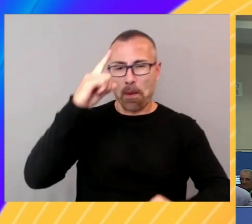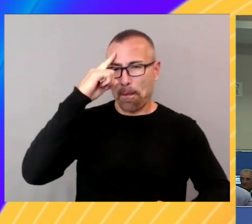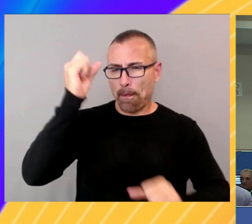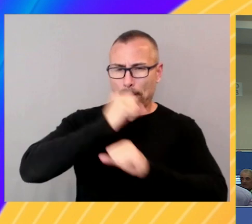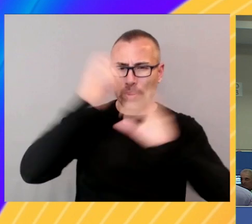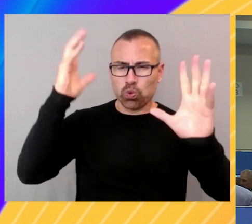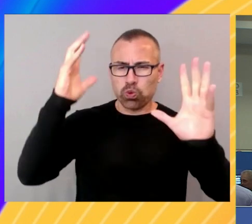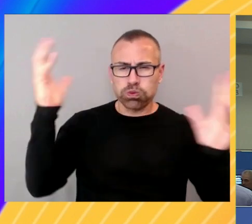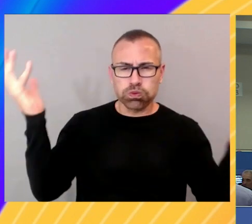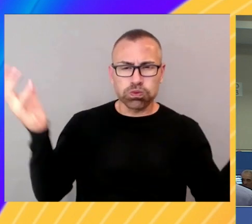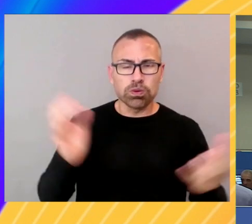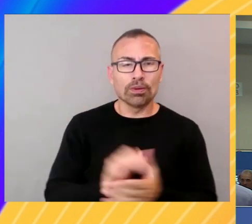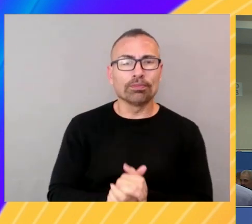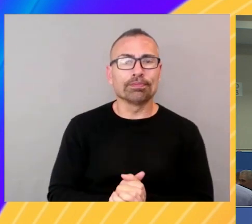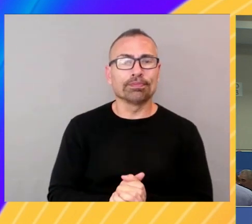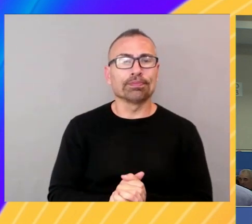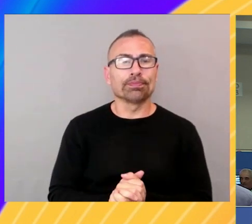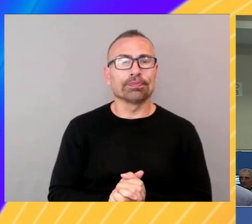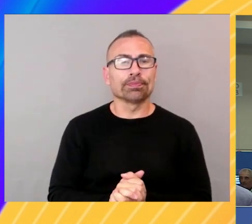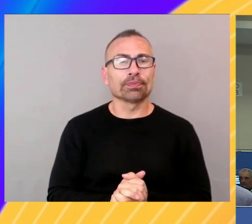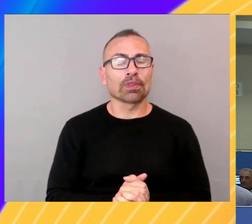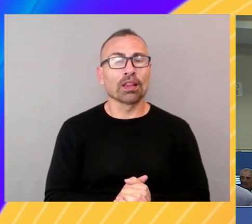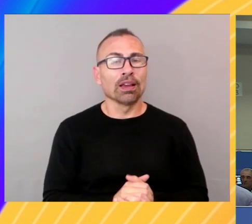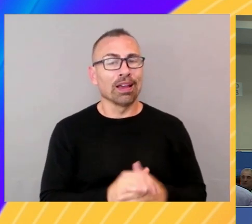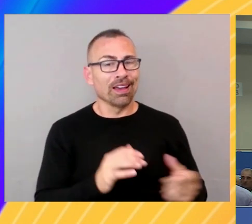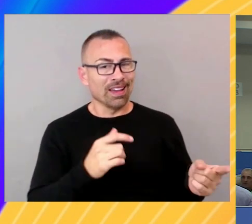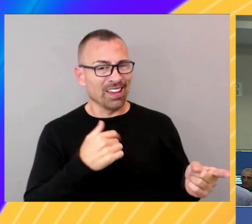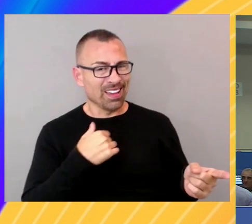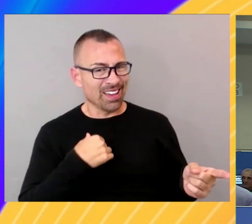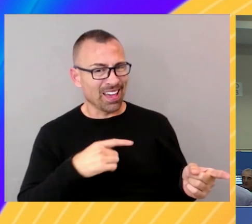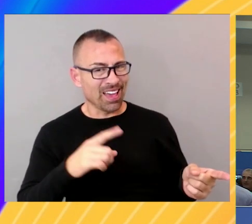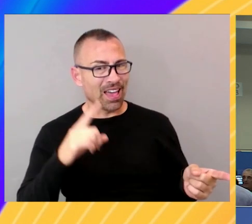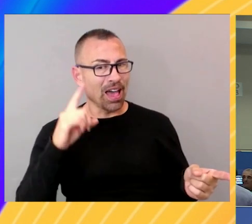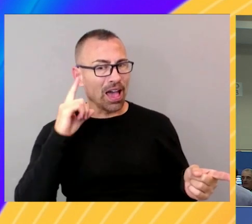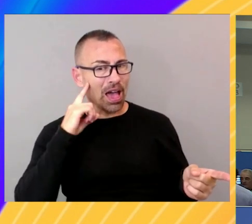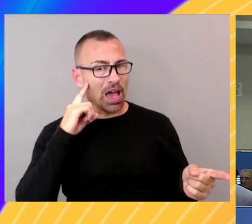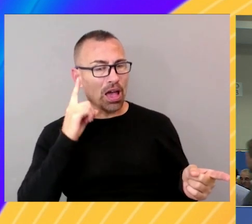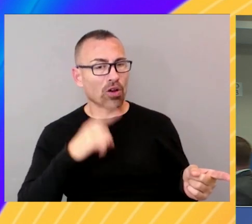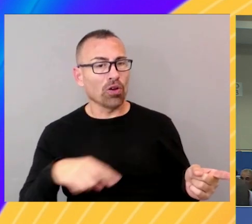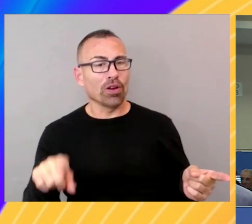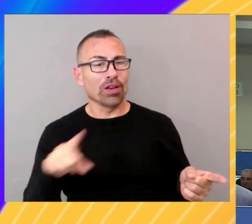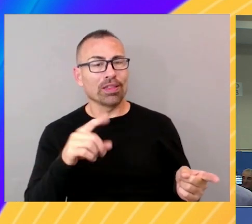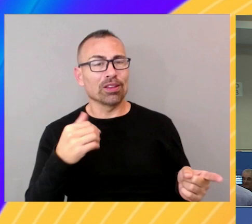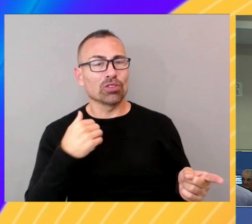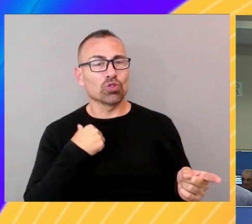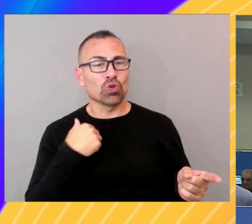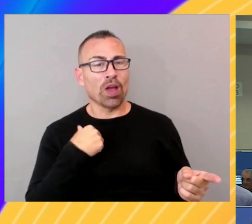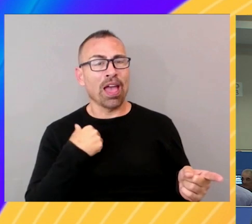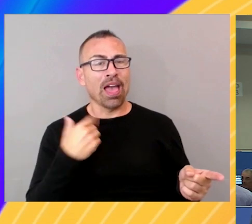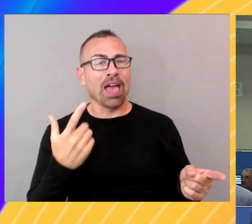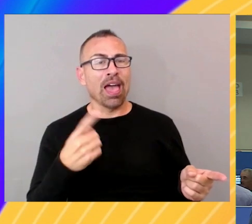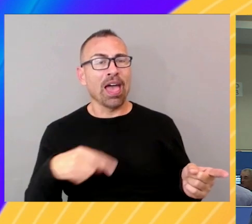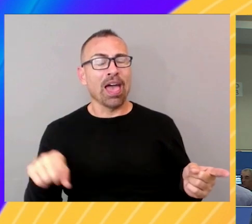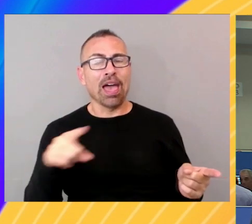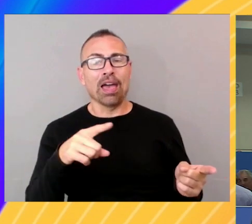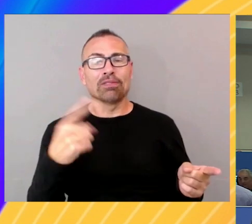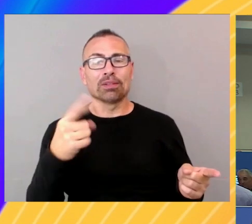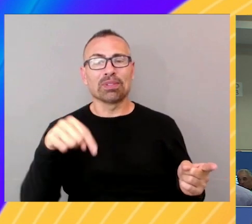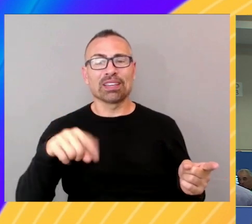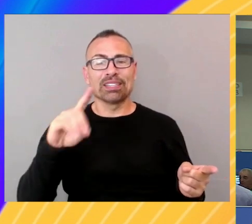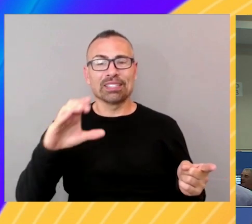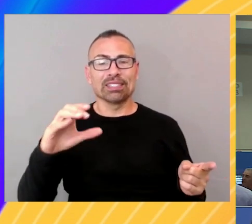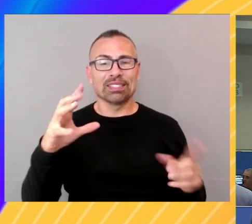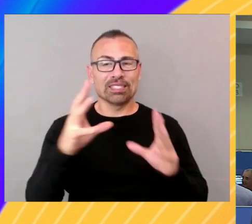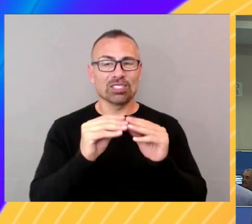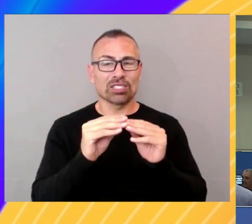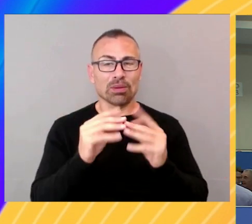understand, and this might be a rumor, that you have a workshop here at the DC Summit. Yes, that's true. That will be, was it tomorrow afternoon? Yes,